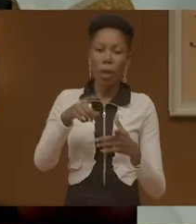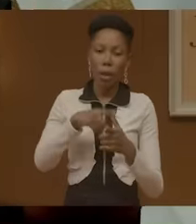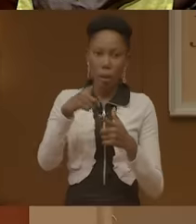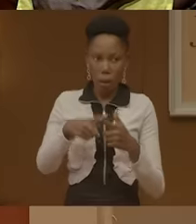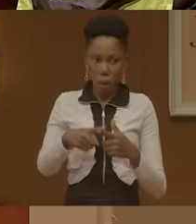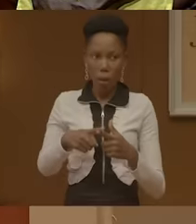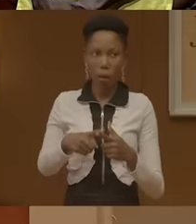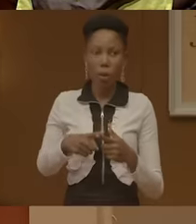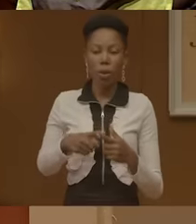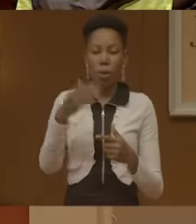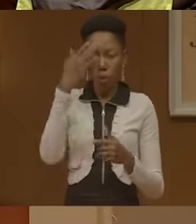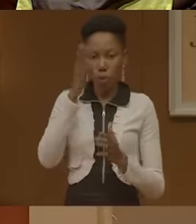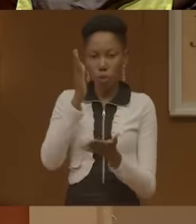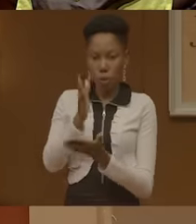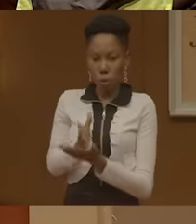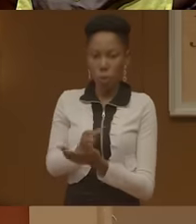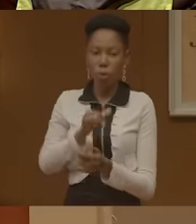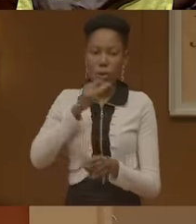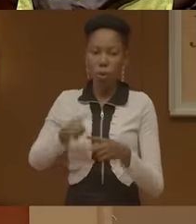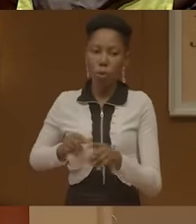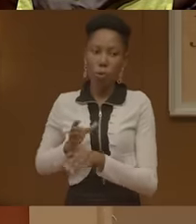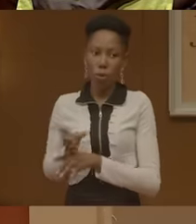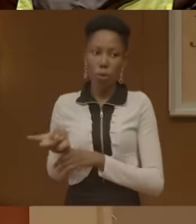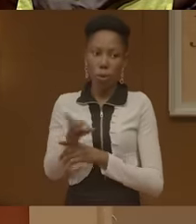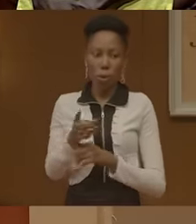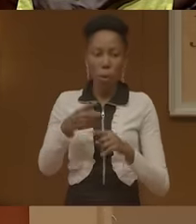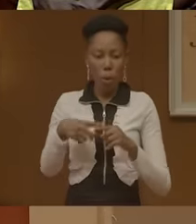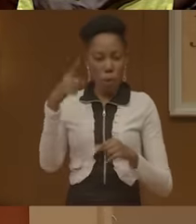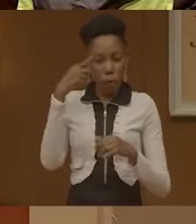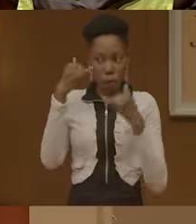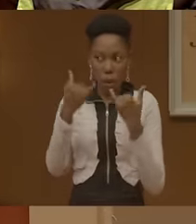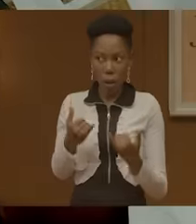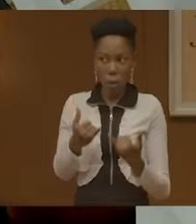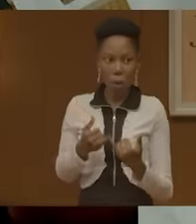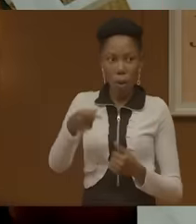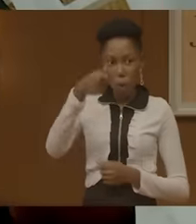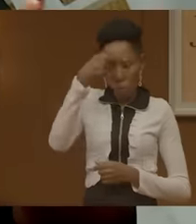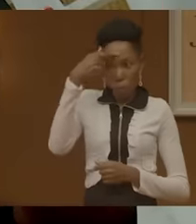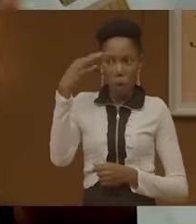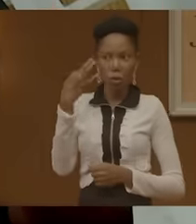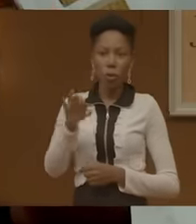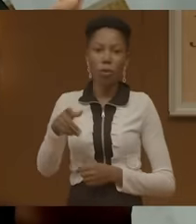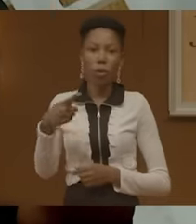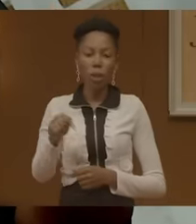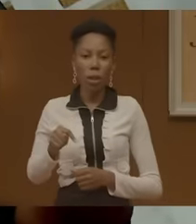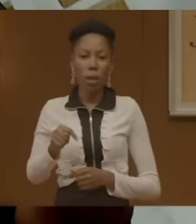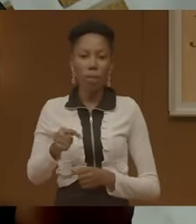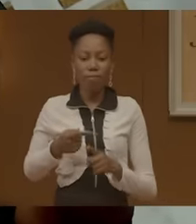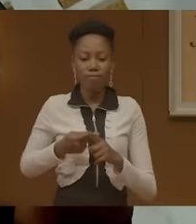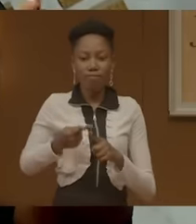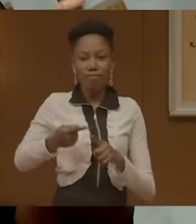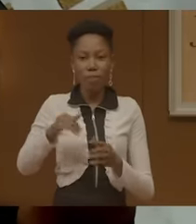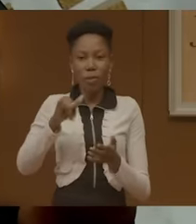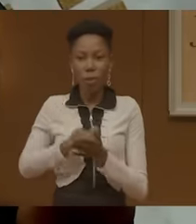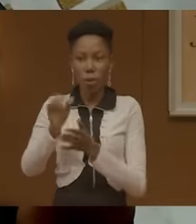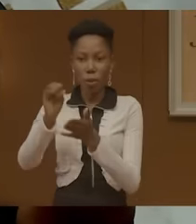we address it at that stage. Do you understand me? But in the meantime, because of the injury you said your son